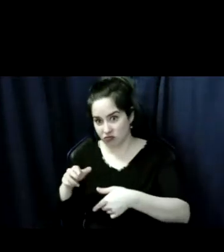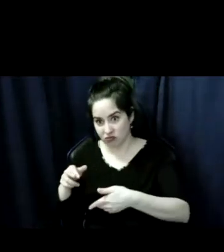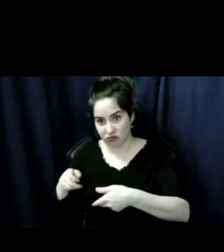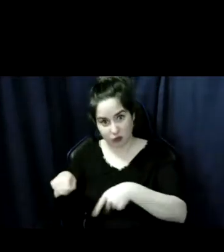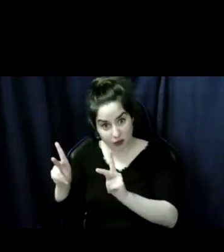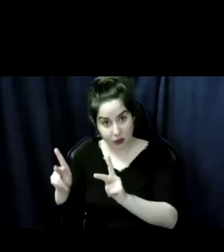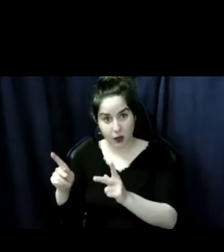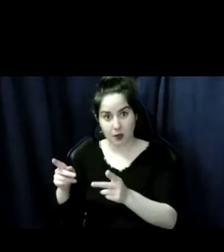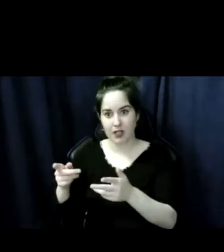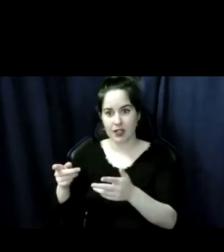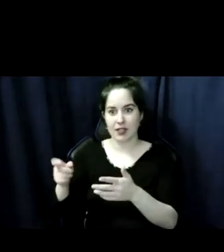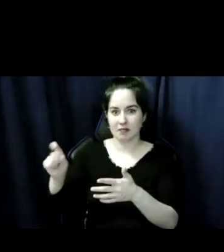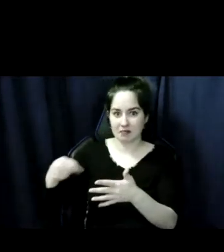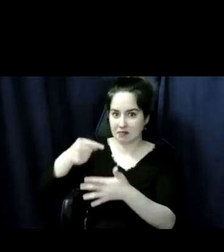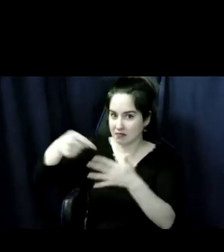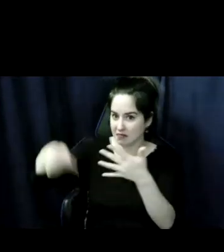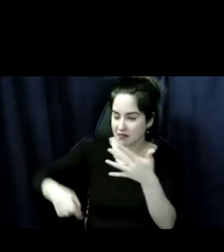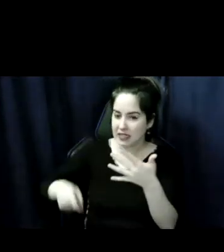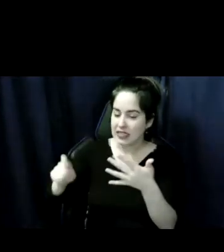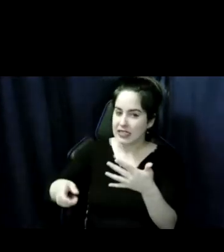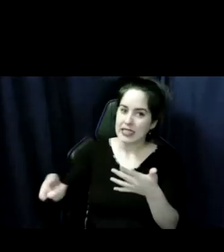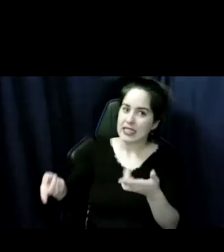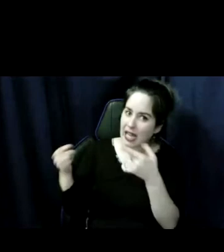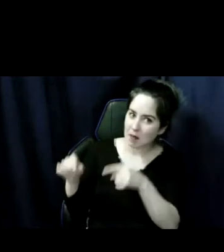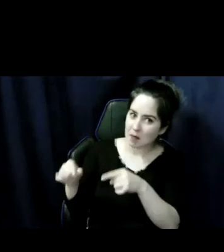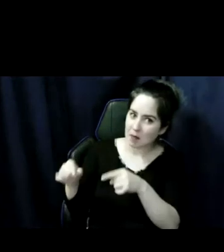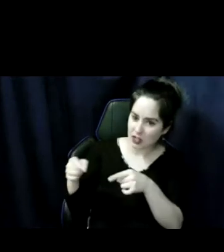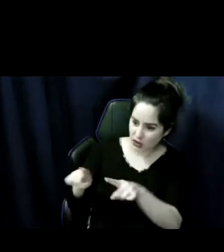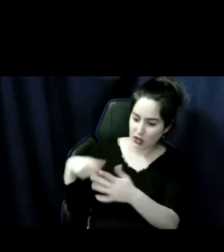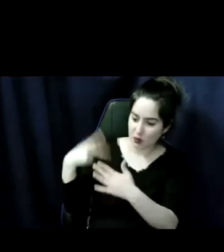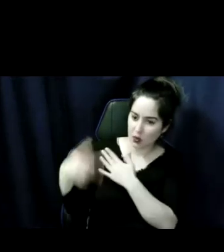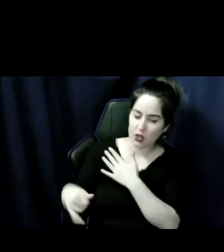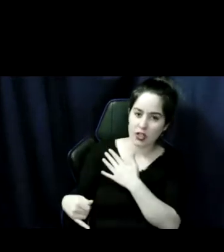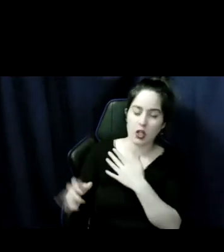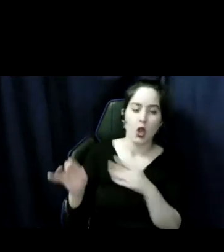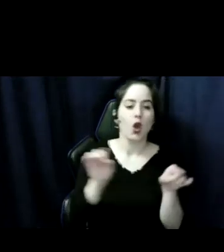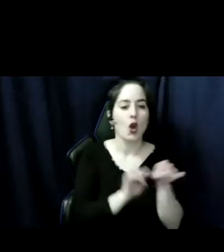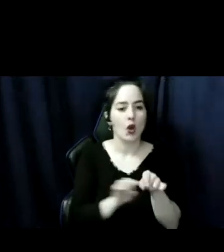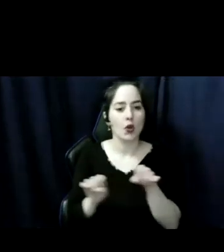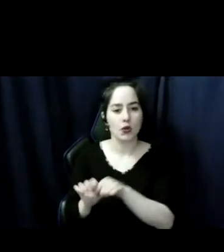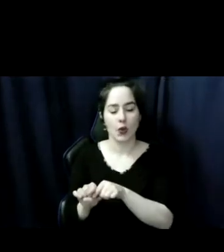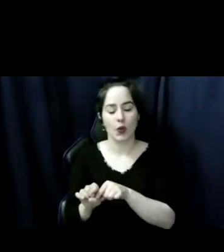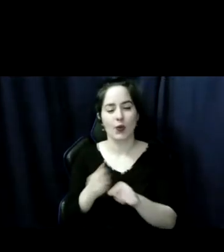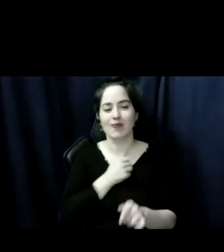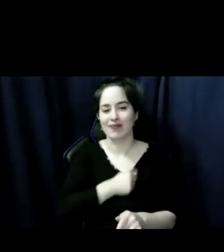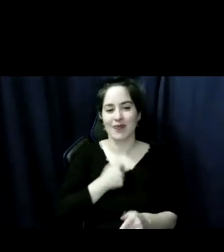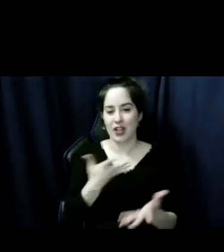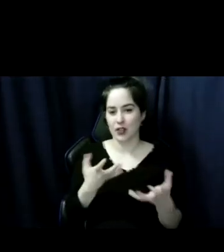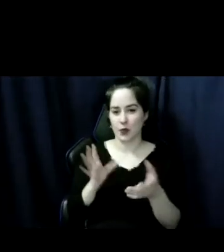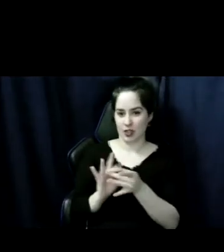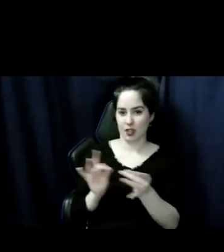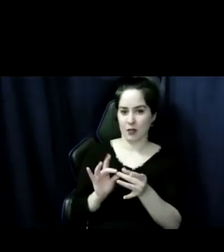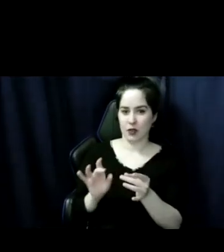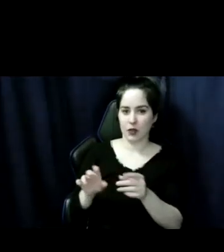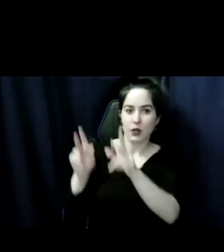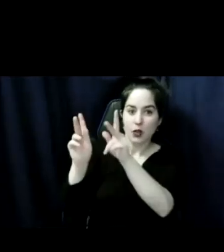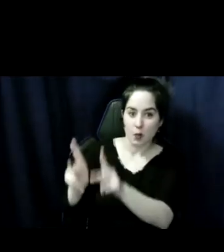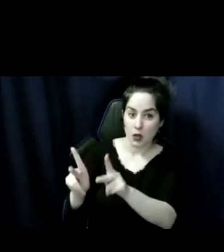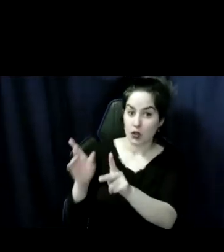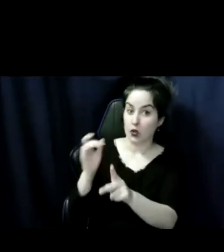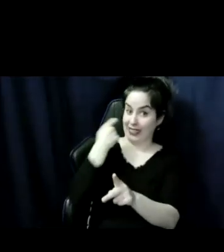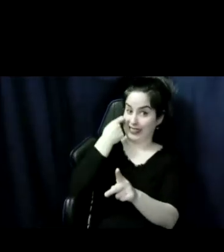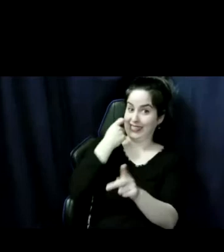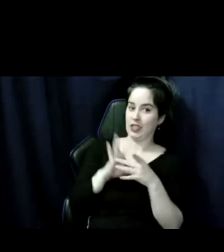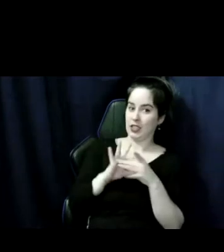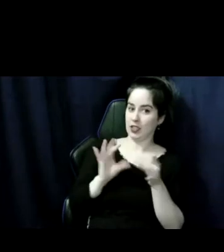this when you're doing these projects. And also, sorry, I just want to mention this to the person who spoke before. There